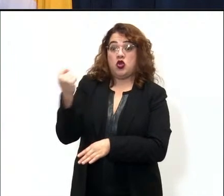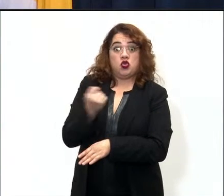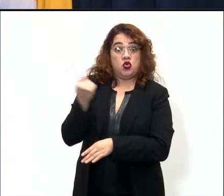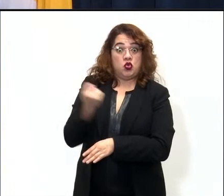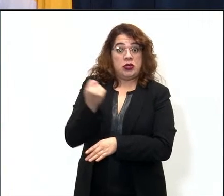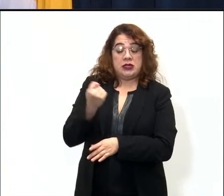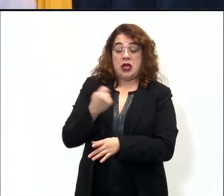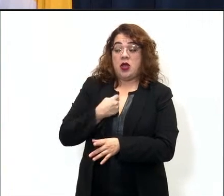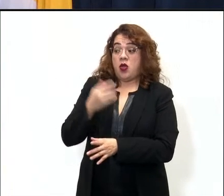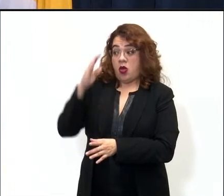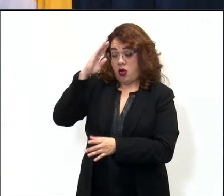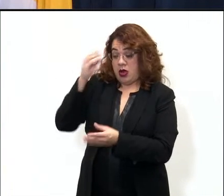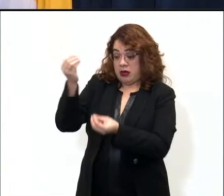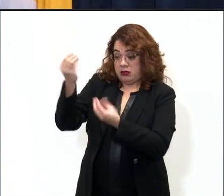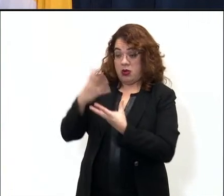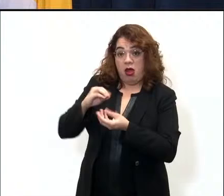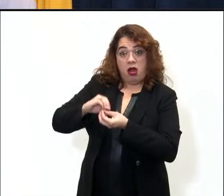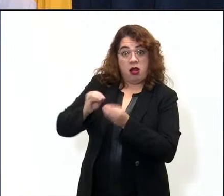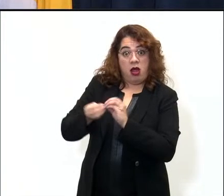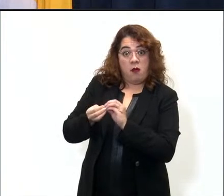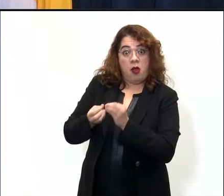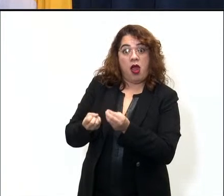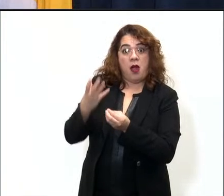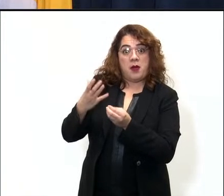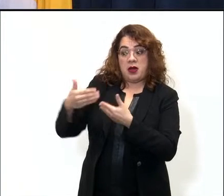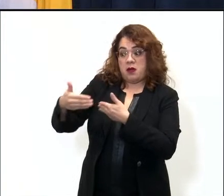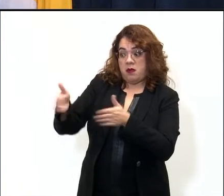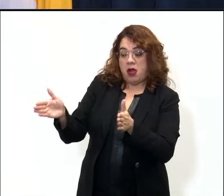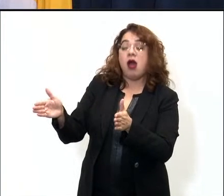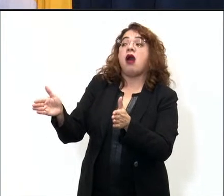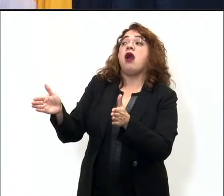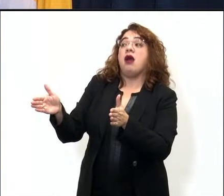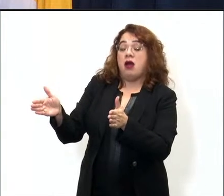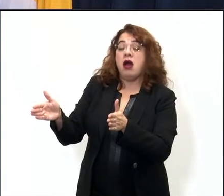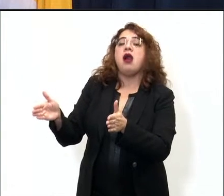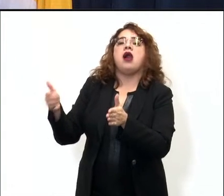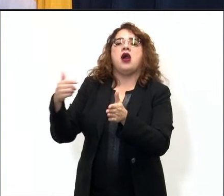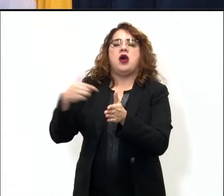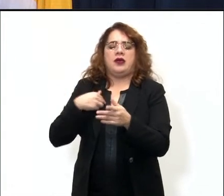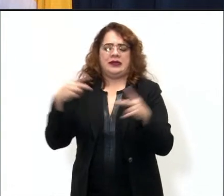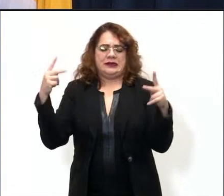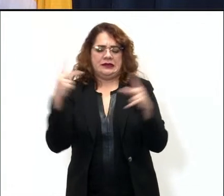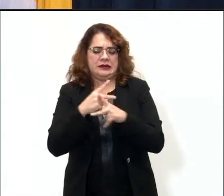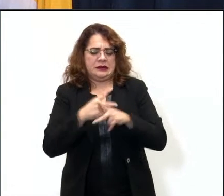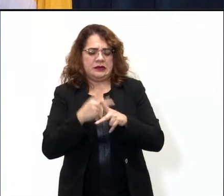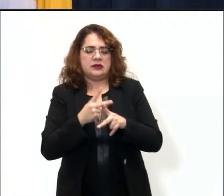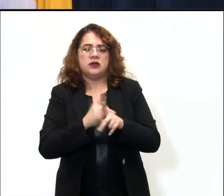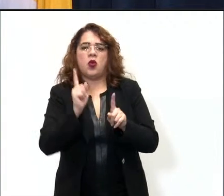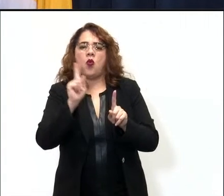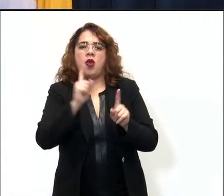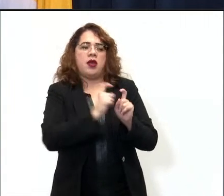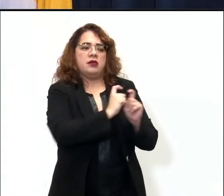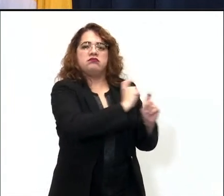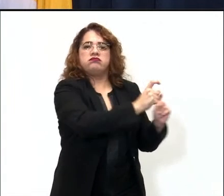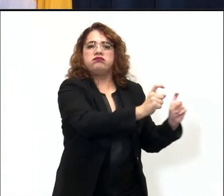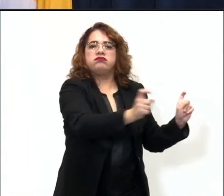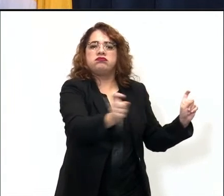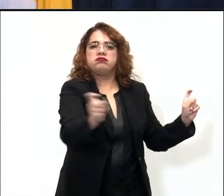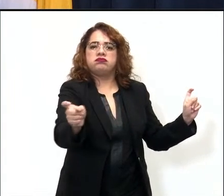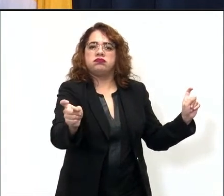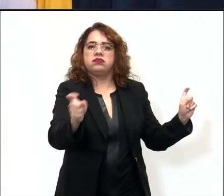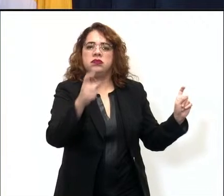we're going to be able to get, and then on, we make sure that it's distributed in the places that need to be covered for our healthcare workers and our